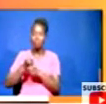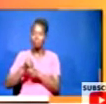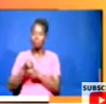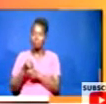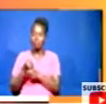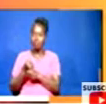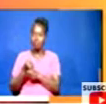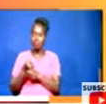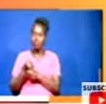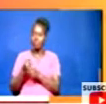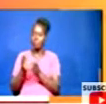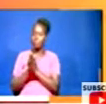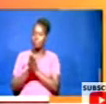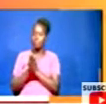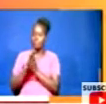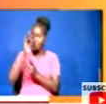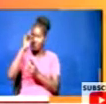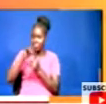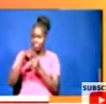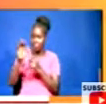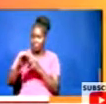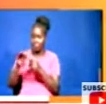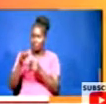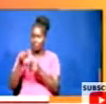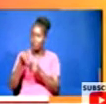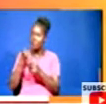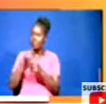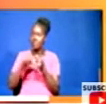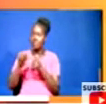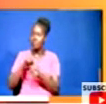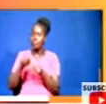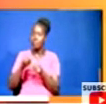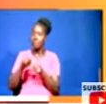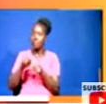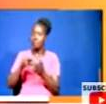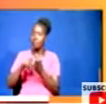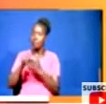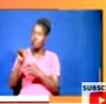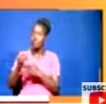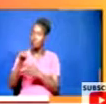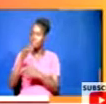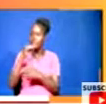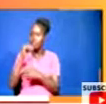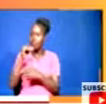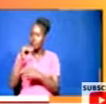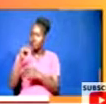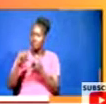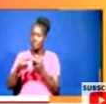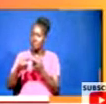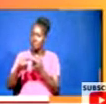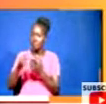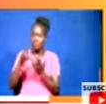of course, the key areas that he touched definitely also meant that he was speaking to the